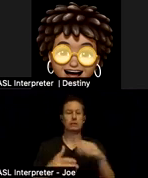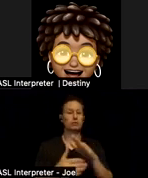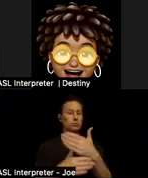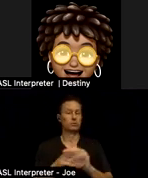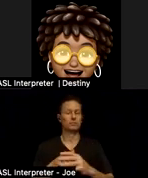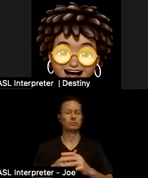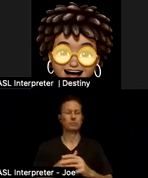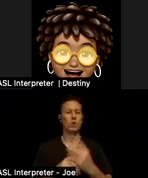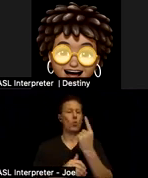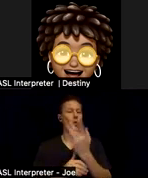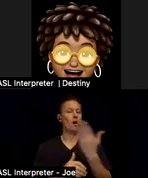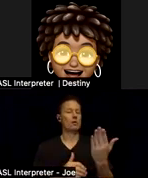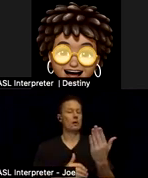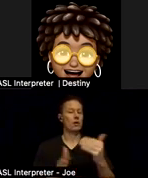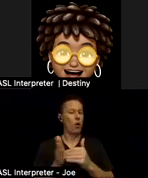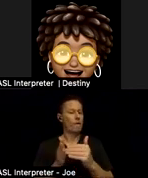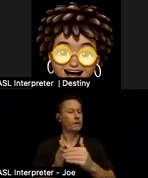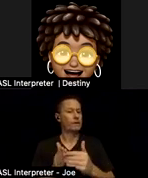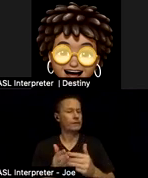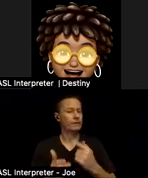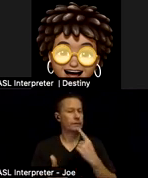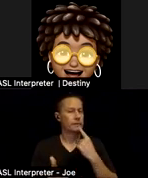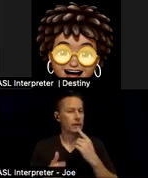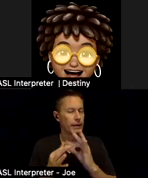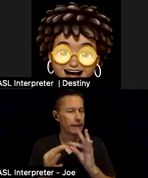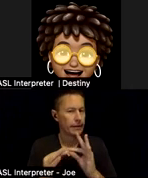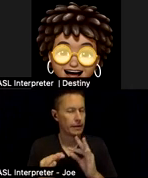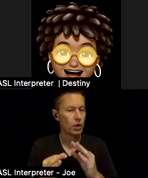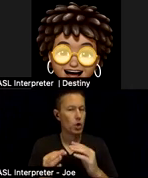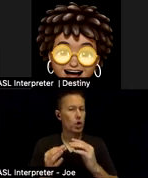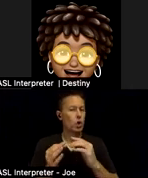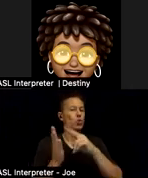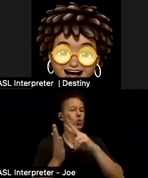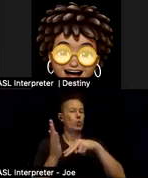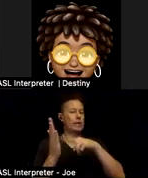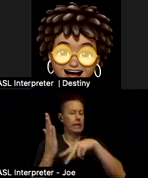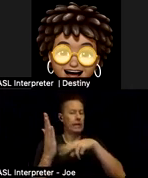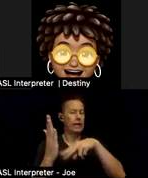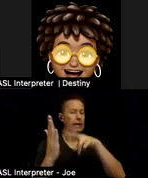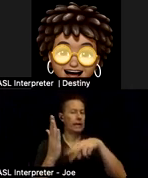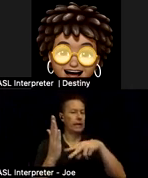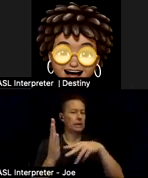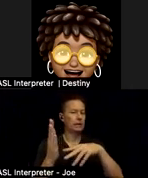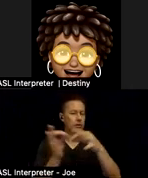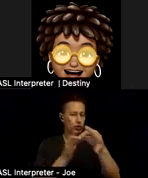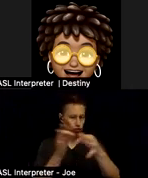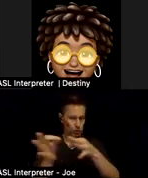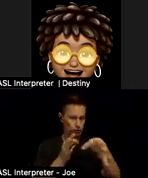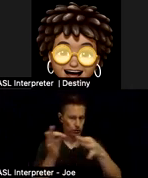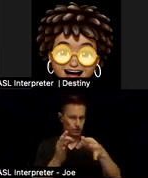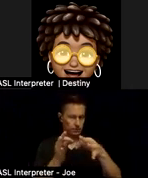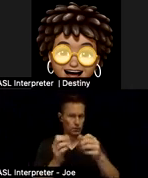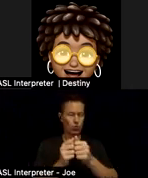one thing that we say often in this is read the instructions that come with the materials. You know,